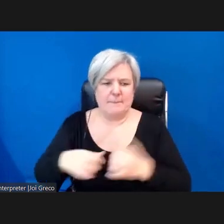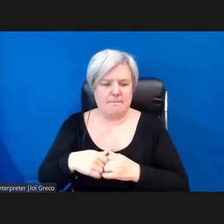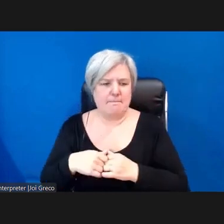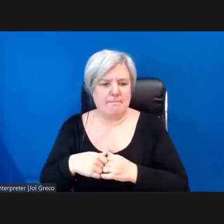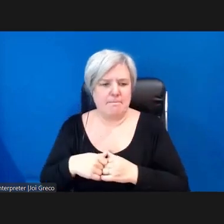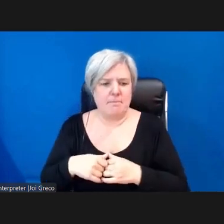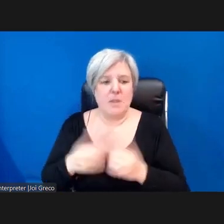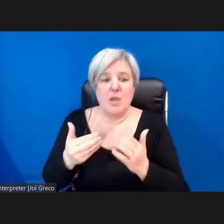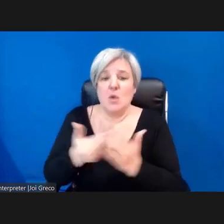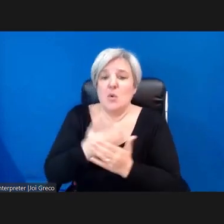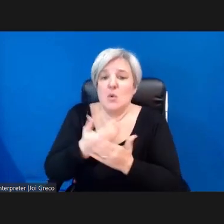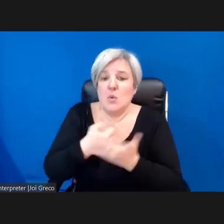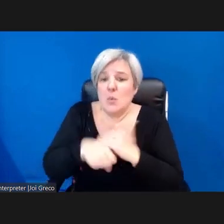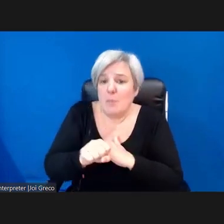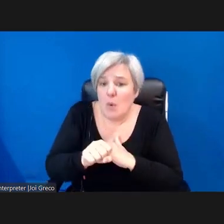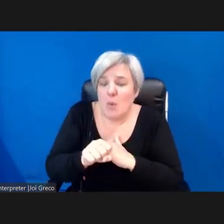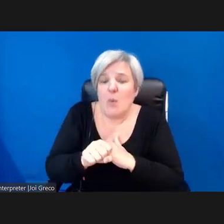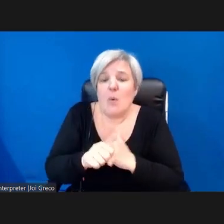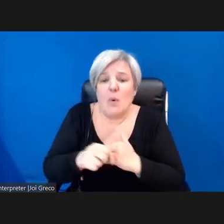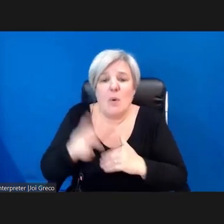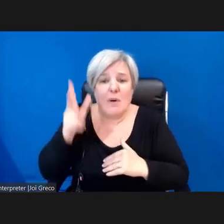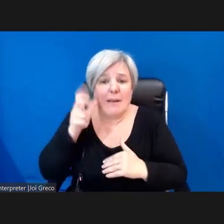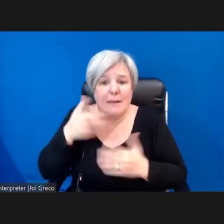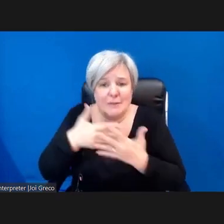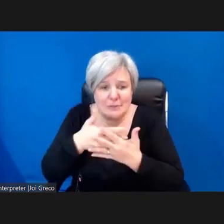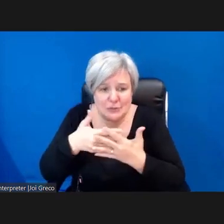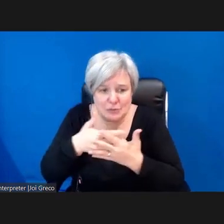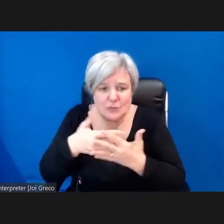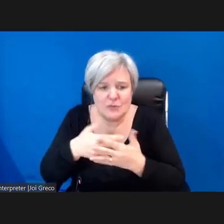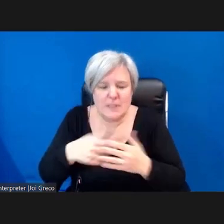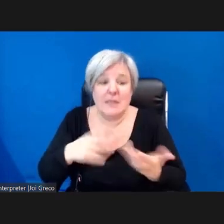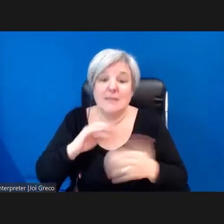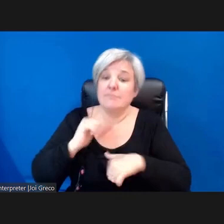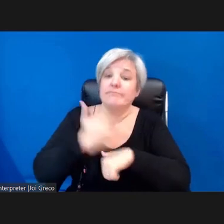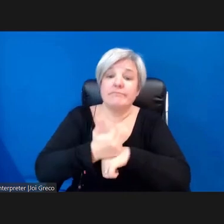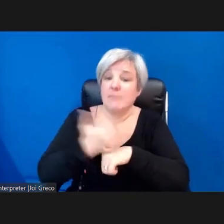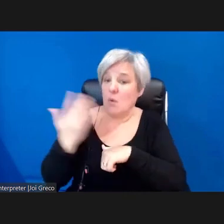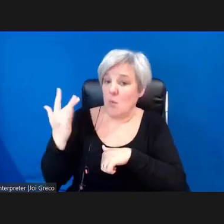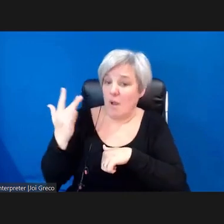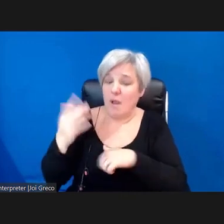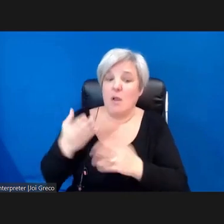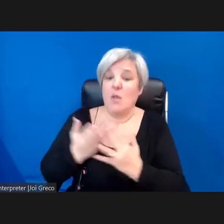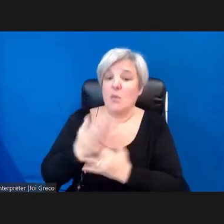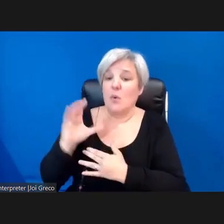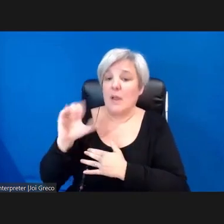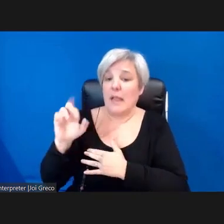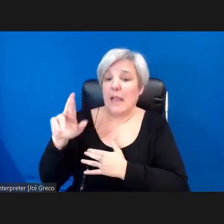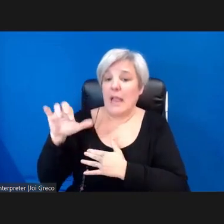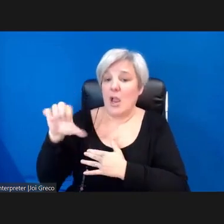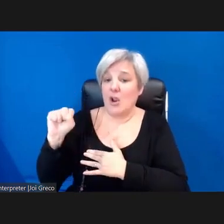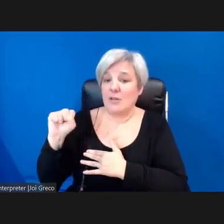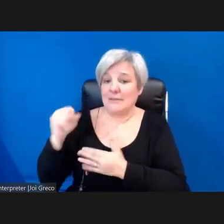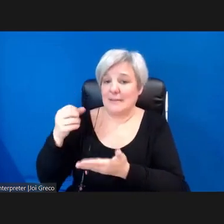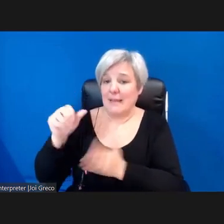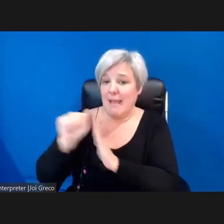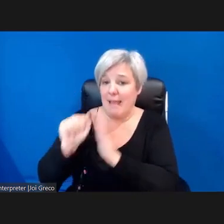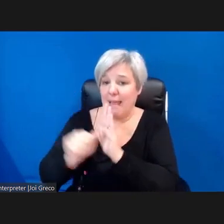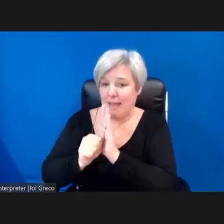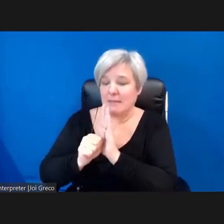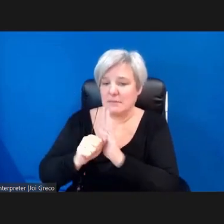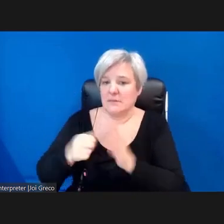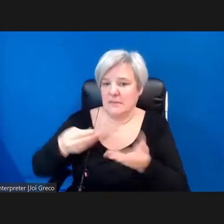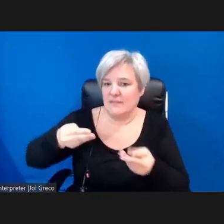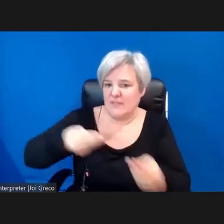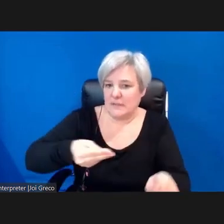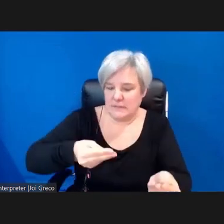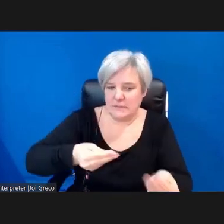The Newborn Hearing Screening Virtual Site Visit Program was created through CARES Act funding to address the challenge of